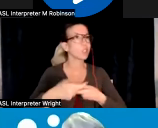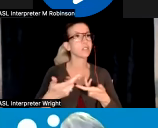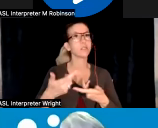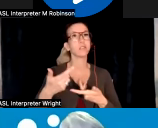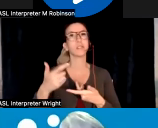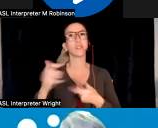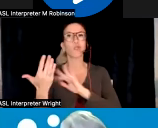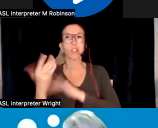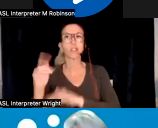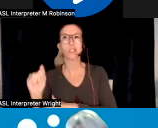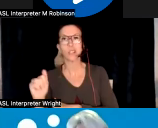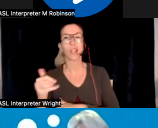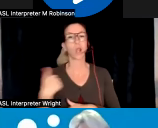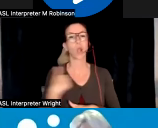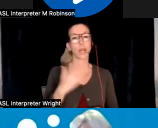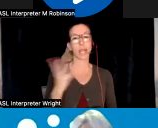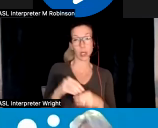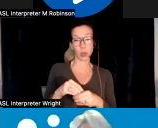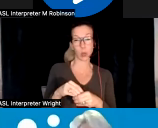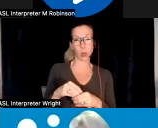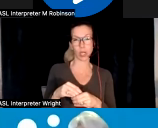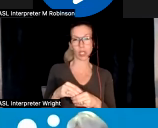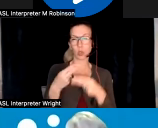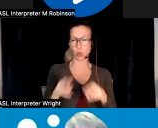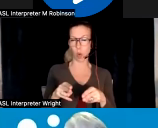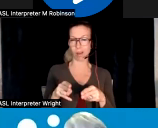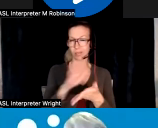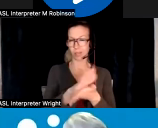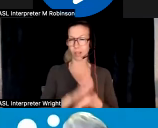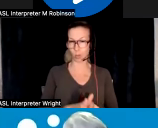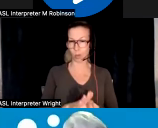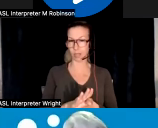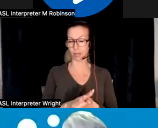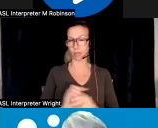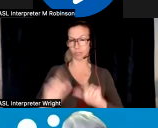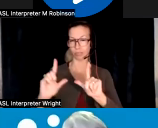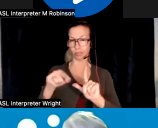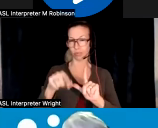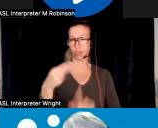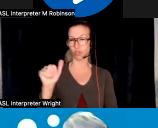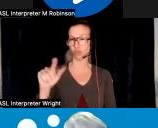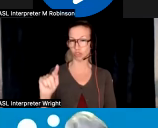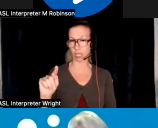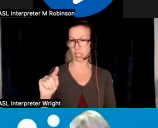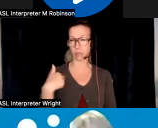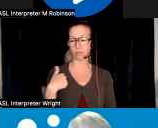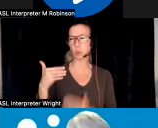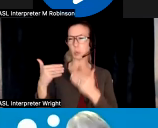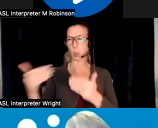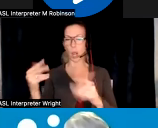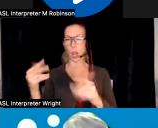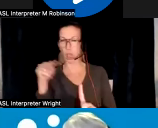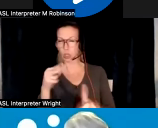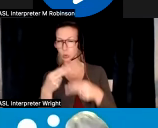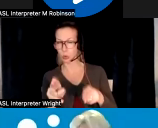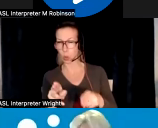of brief documents that are in the chat. We would hope that you just take a brief moment, look at them, so you get a feel for why